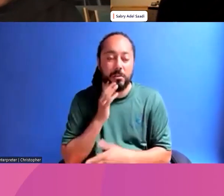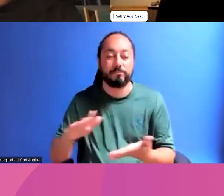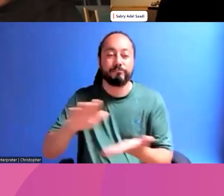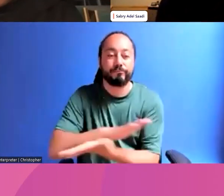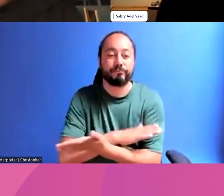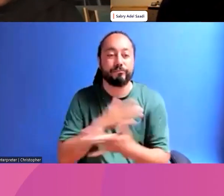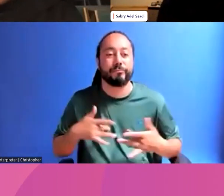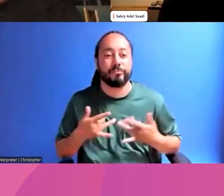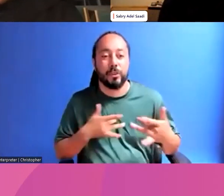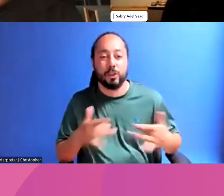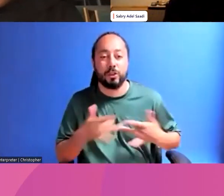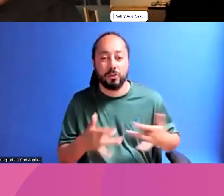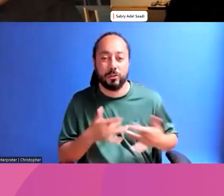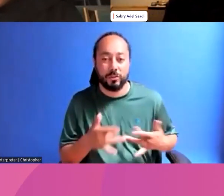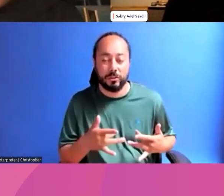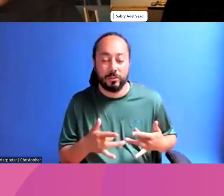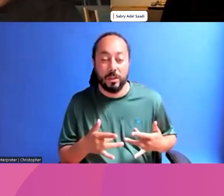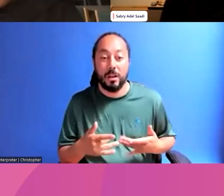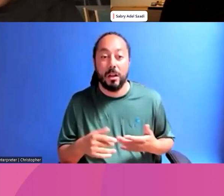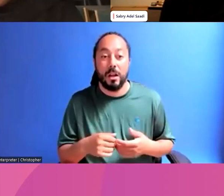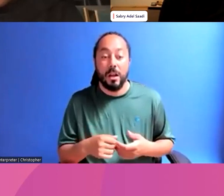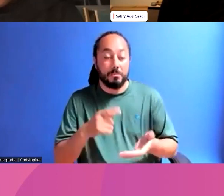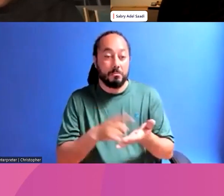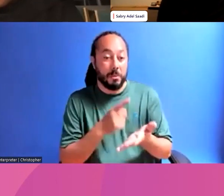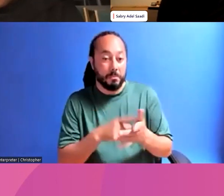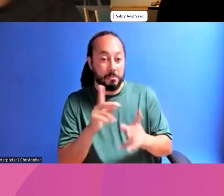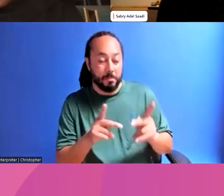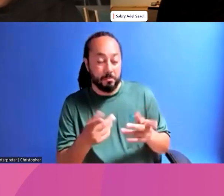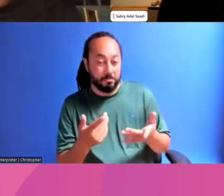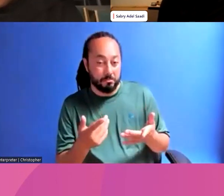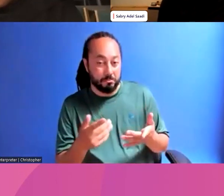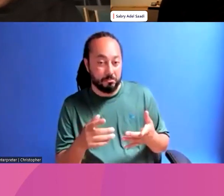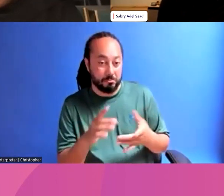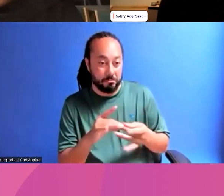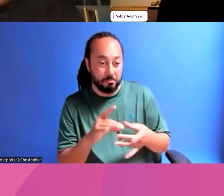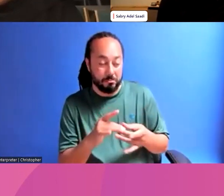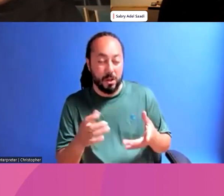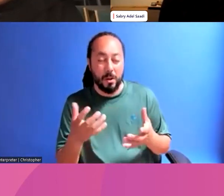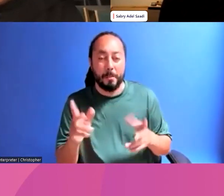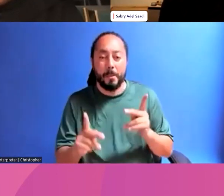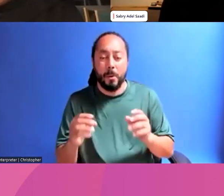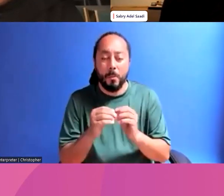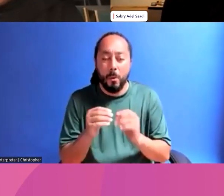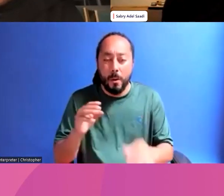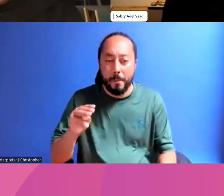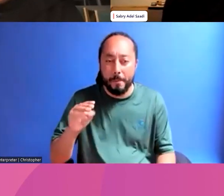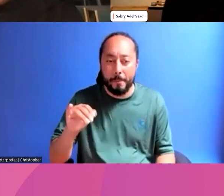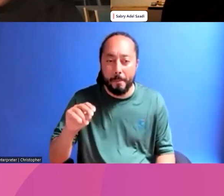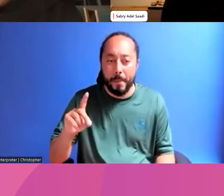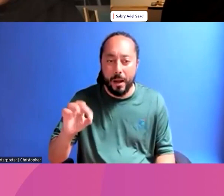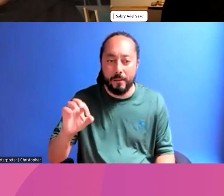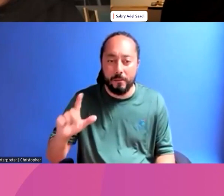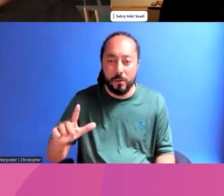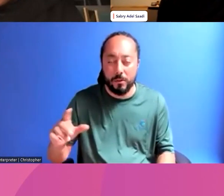concerns. And others talked about the challenge potentially of making people more mindful. So I guess